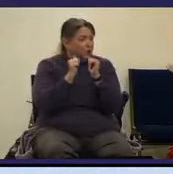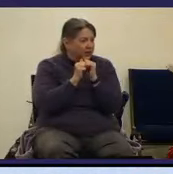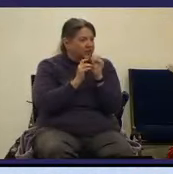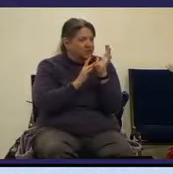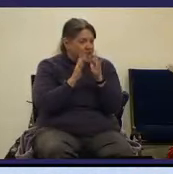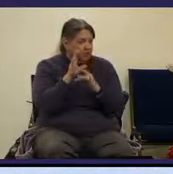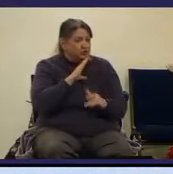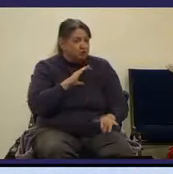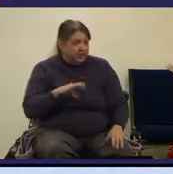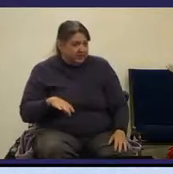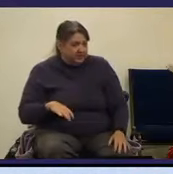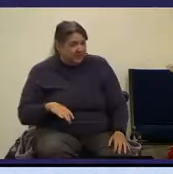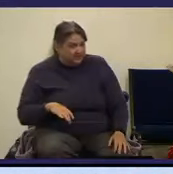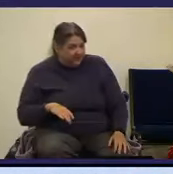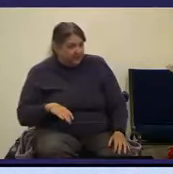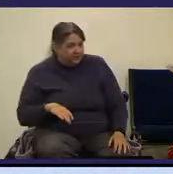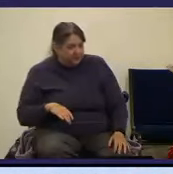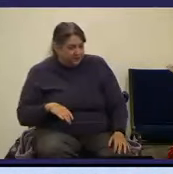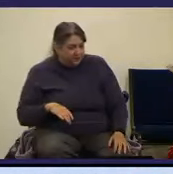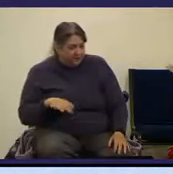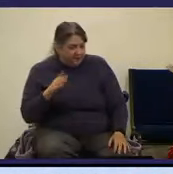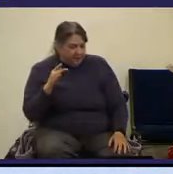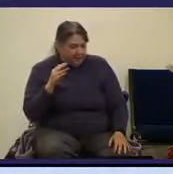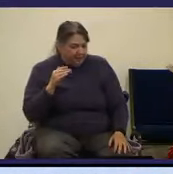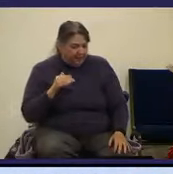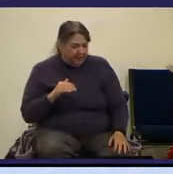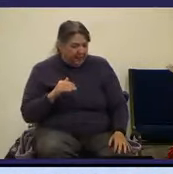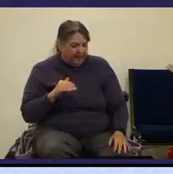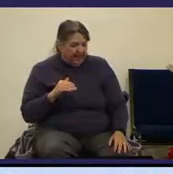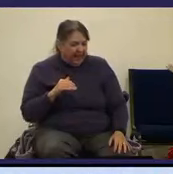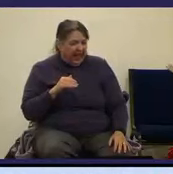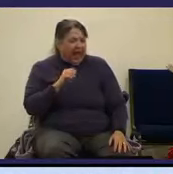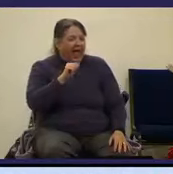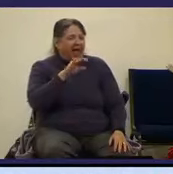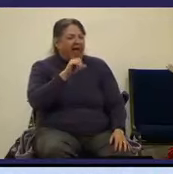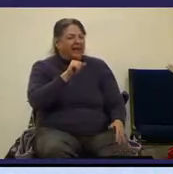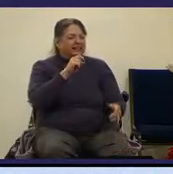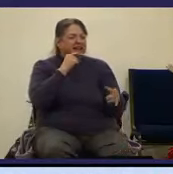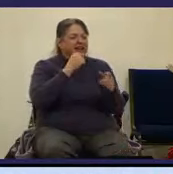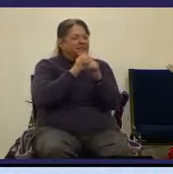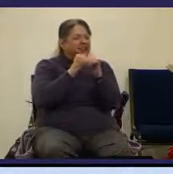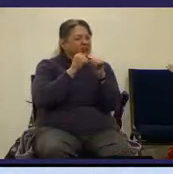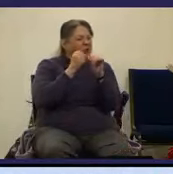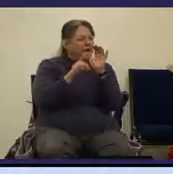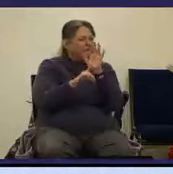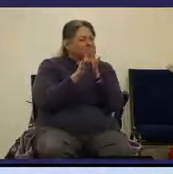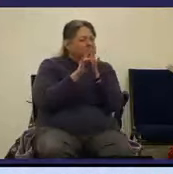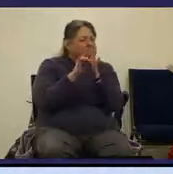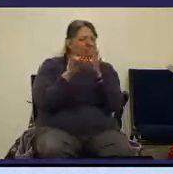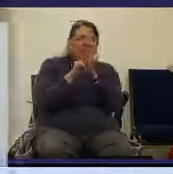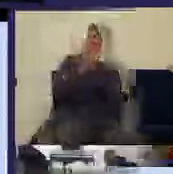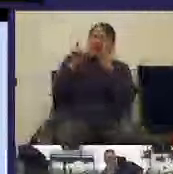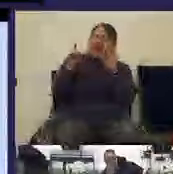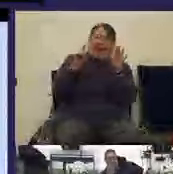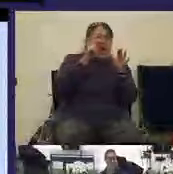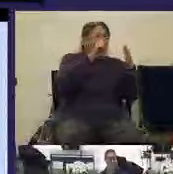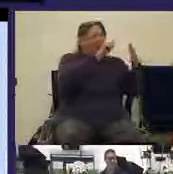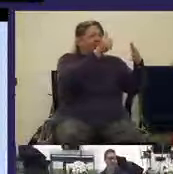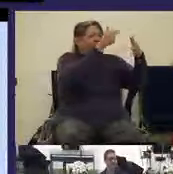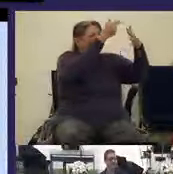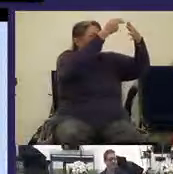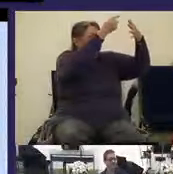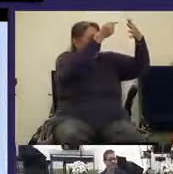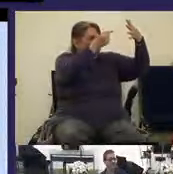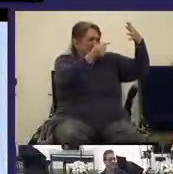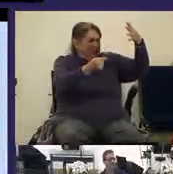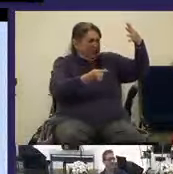Christ. Lord, that's the wrong verse. It's Acts 4:12. Salvation is found in no one else, for there is no other name under heaven